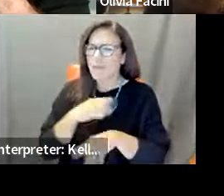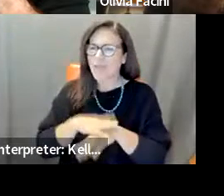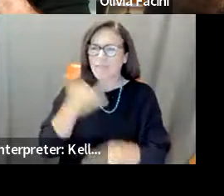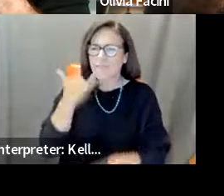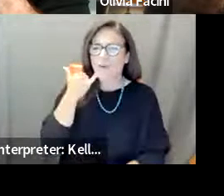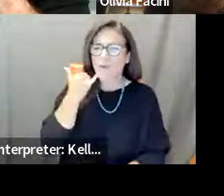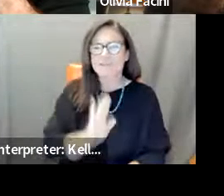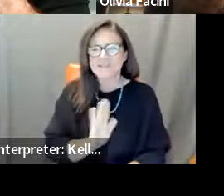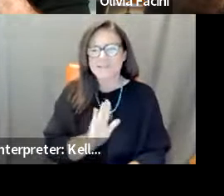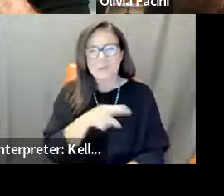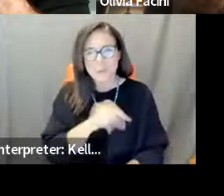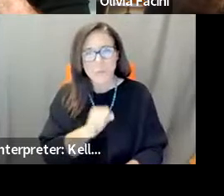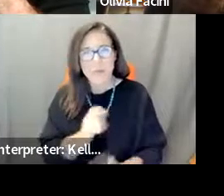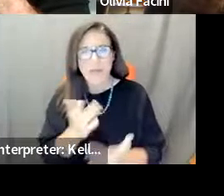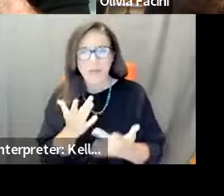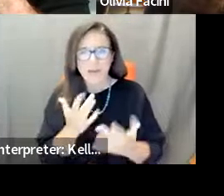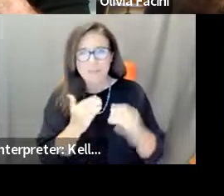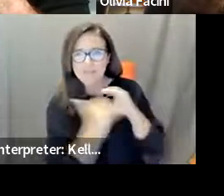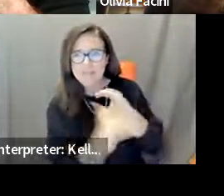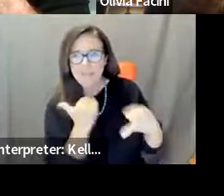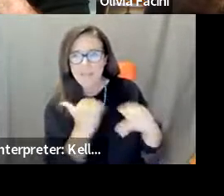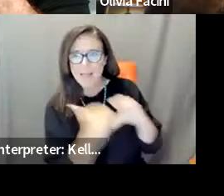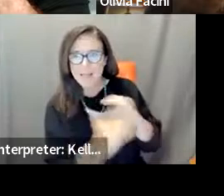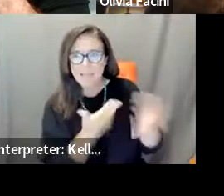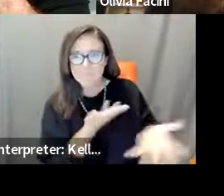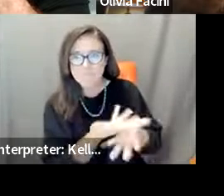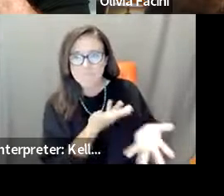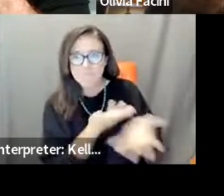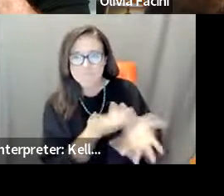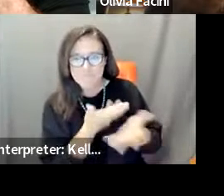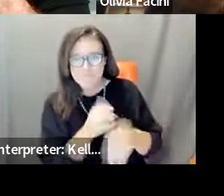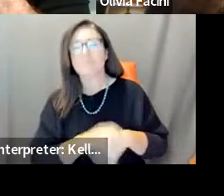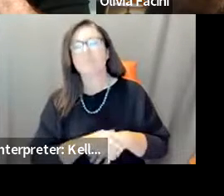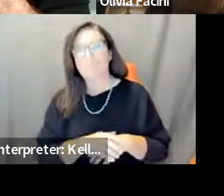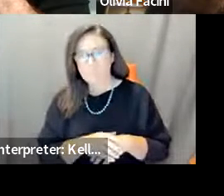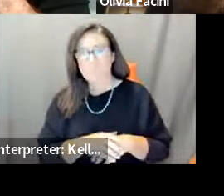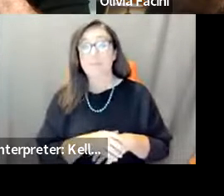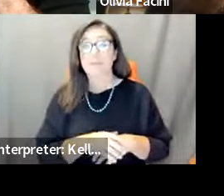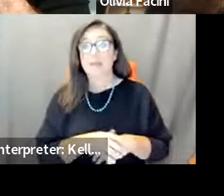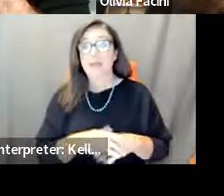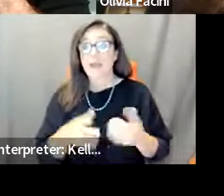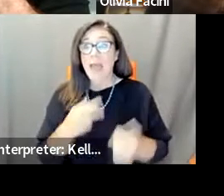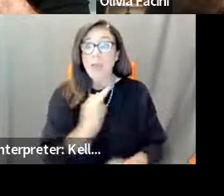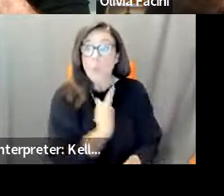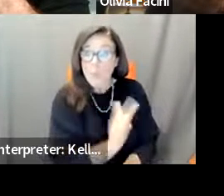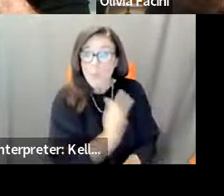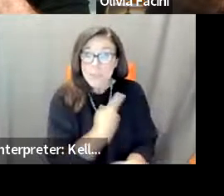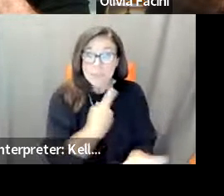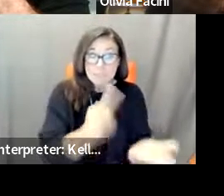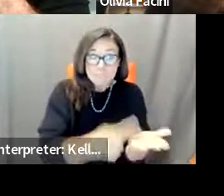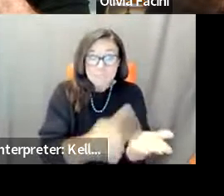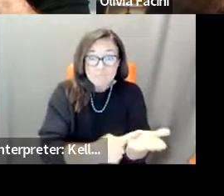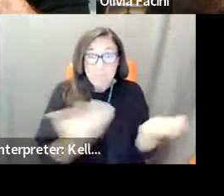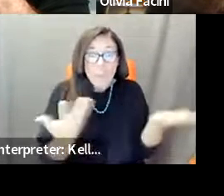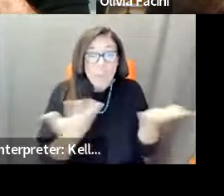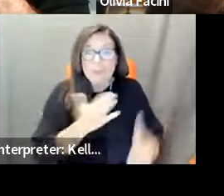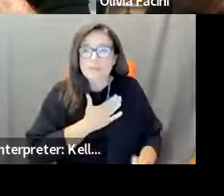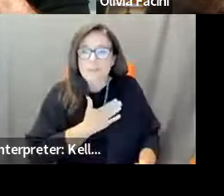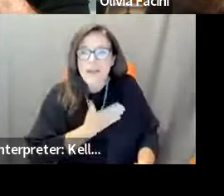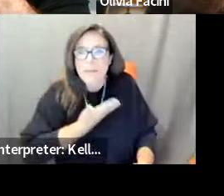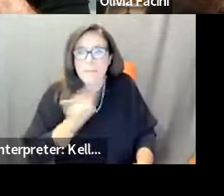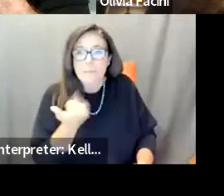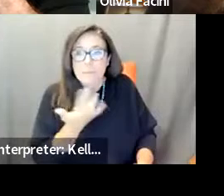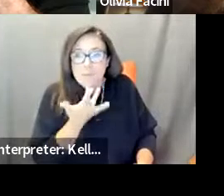And the great thing about that is then we can walk through the best seating. So they have